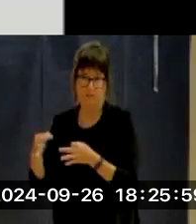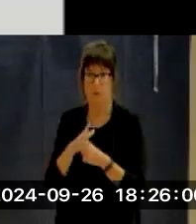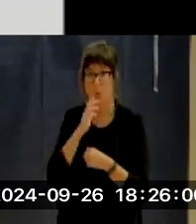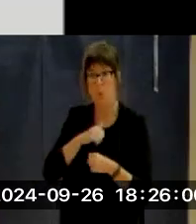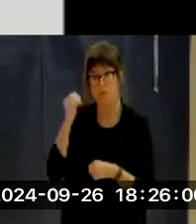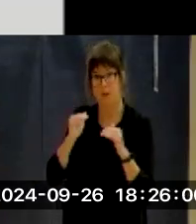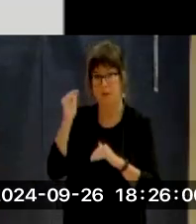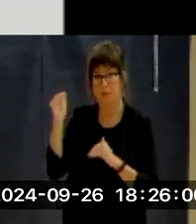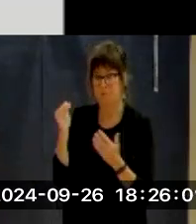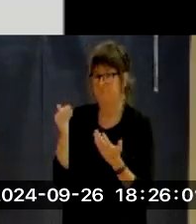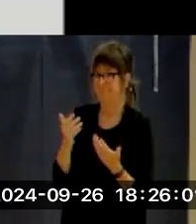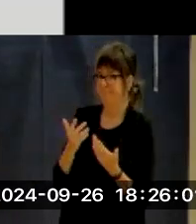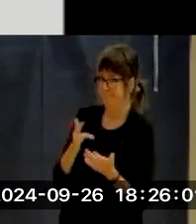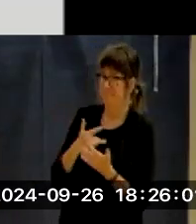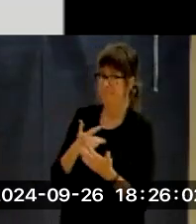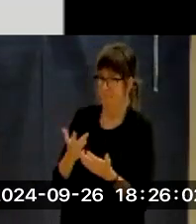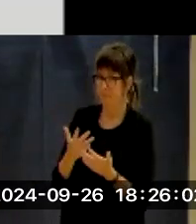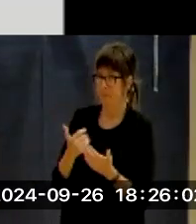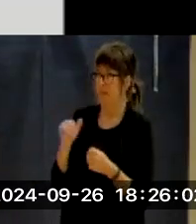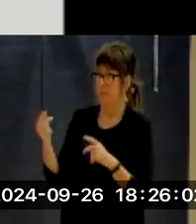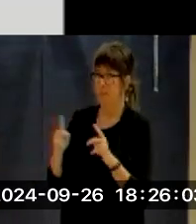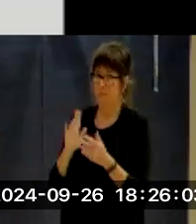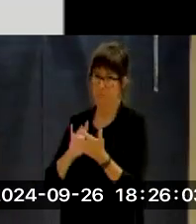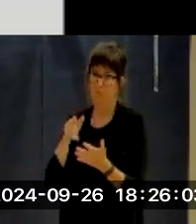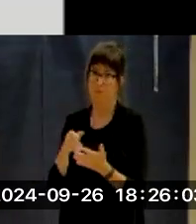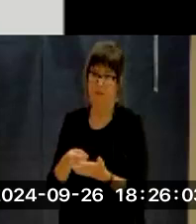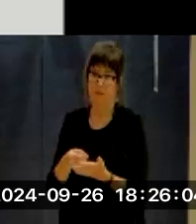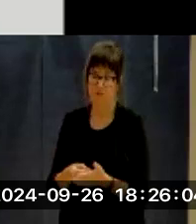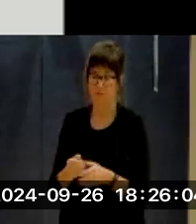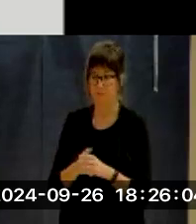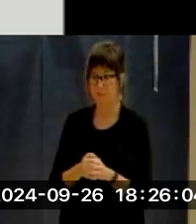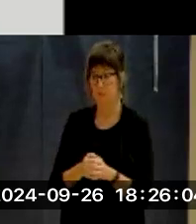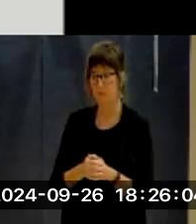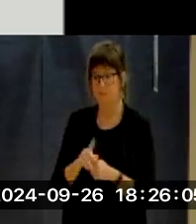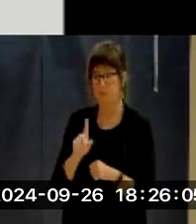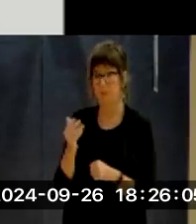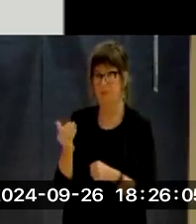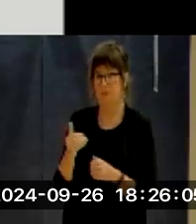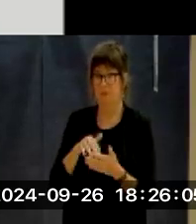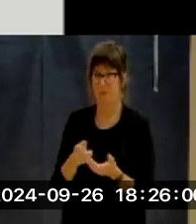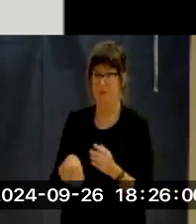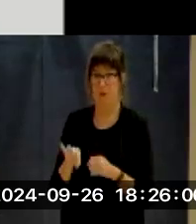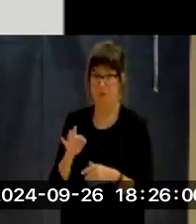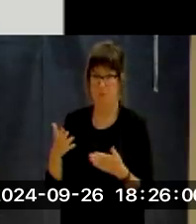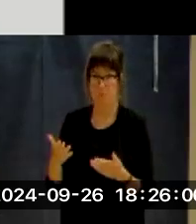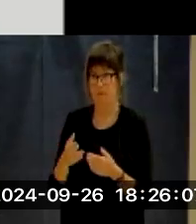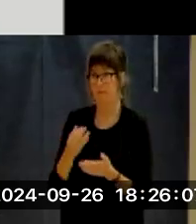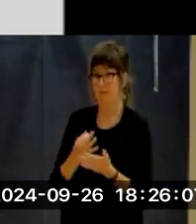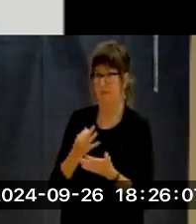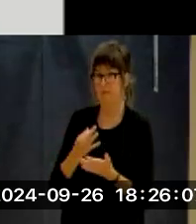prey to financial abuse of all sorts. A 2015 study found that financial literacy